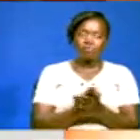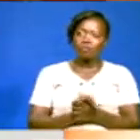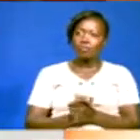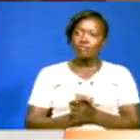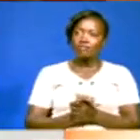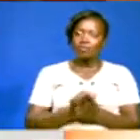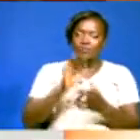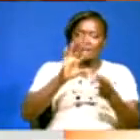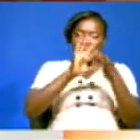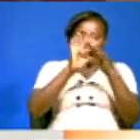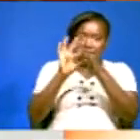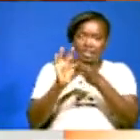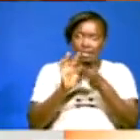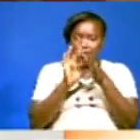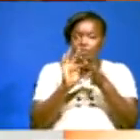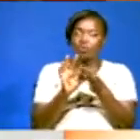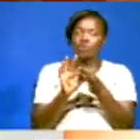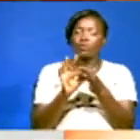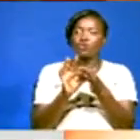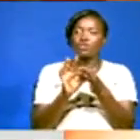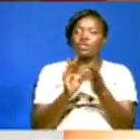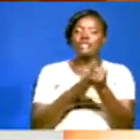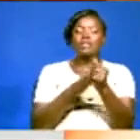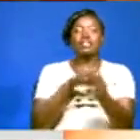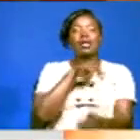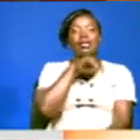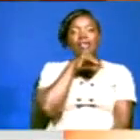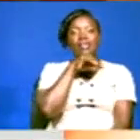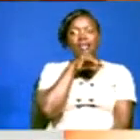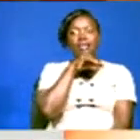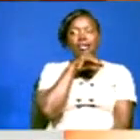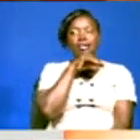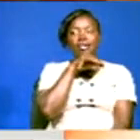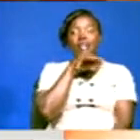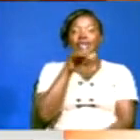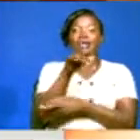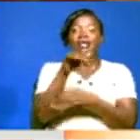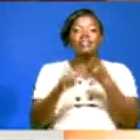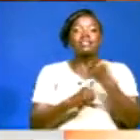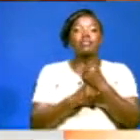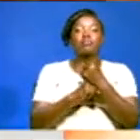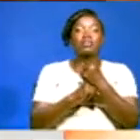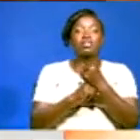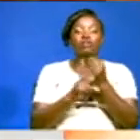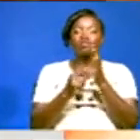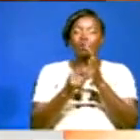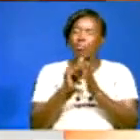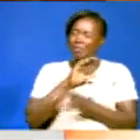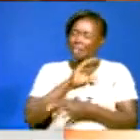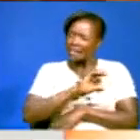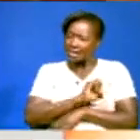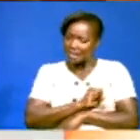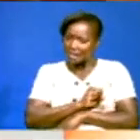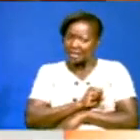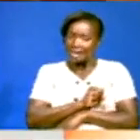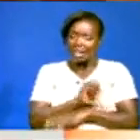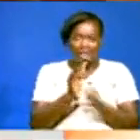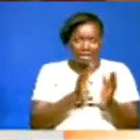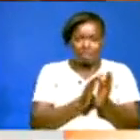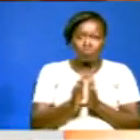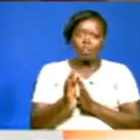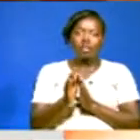Azimio la Umoja, One Kenya Coalition leader Raila Odinga has urged his supporters to exercise patience as he strategizes on